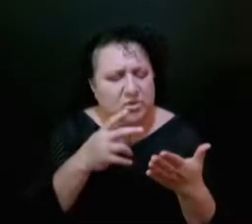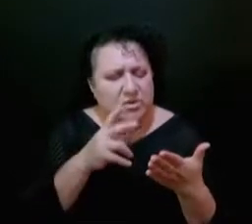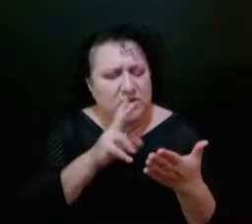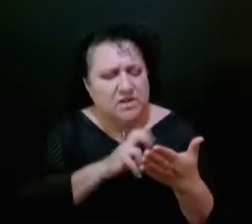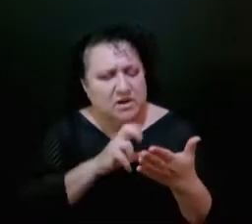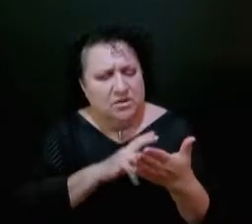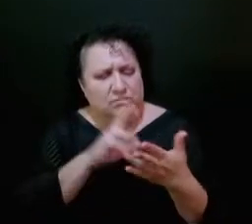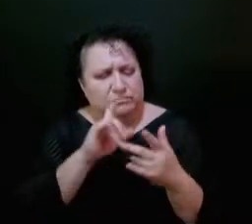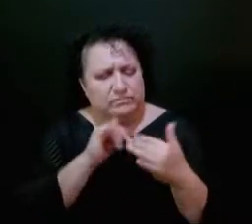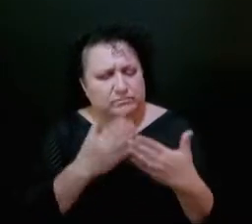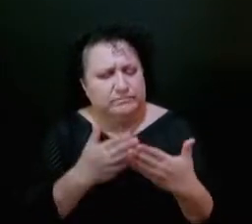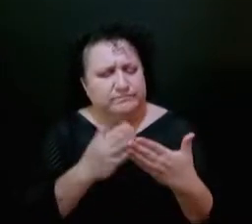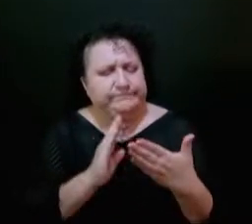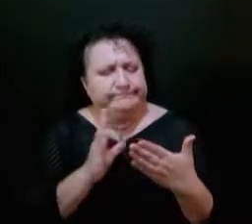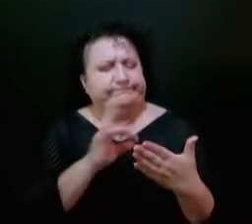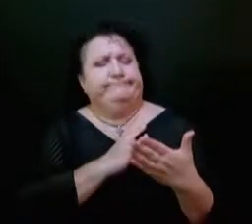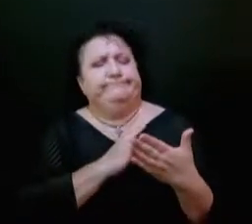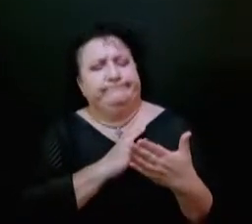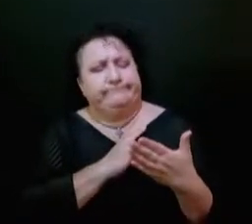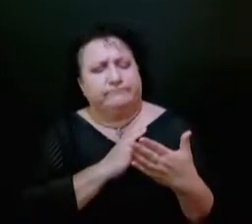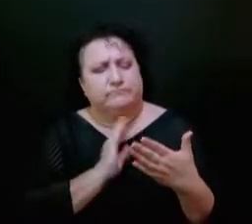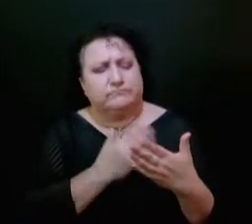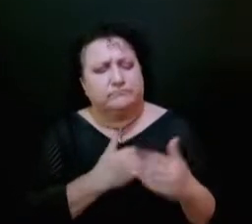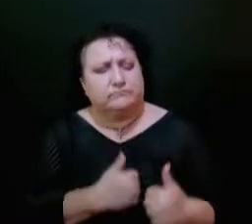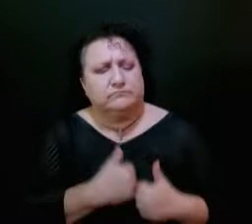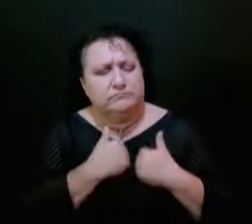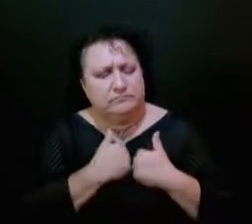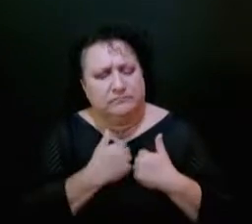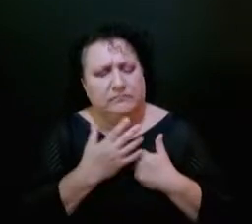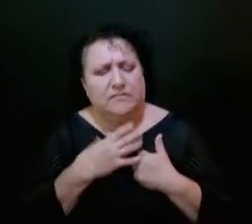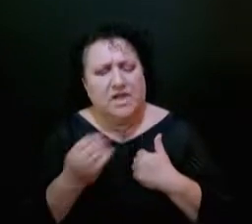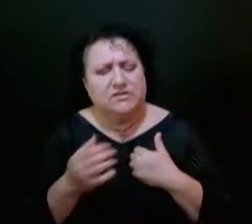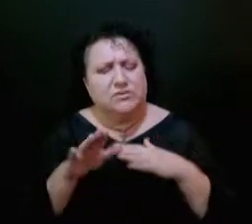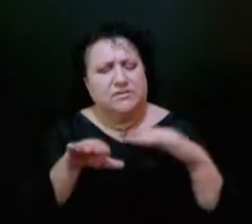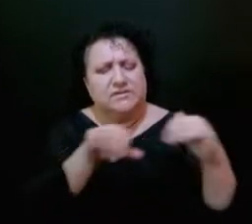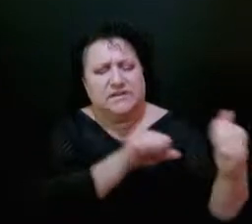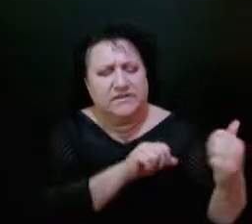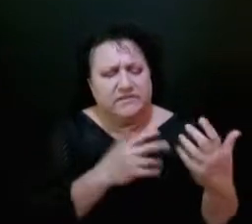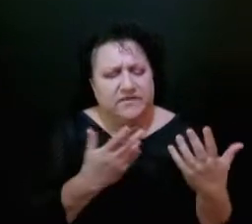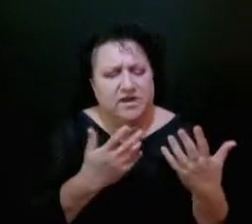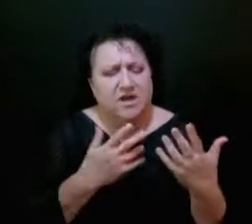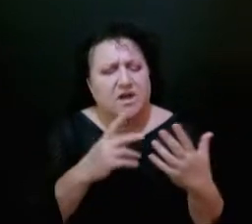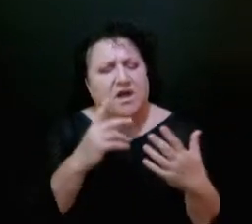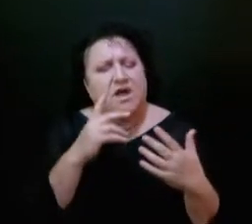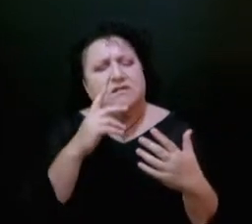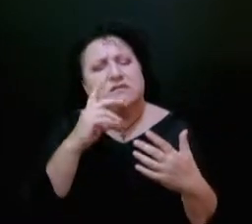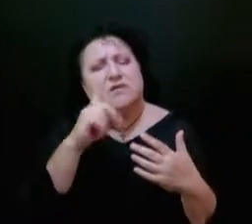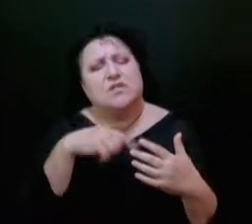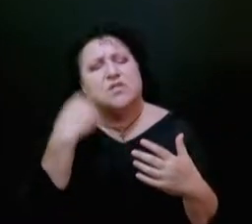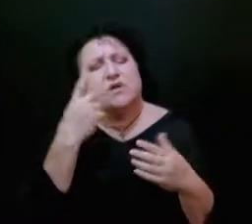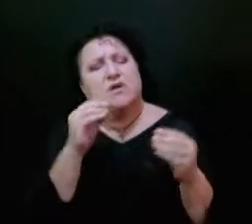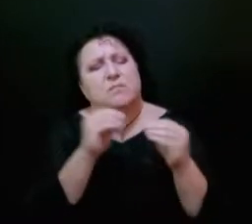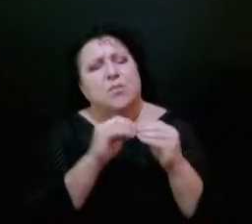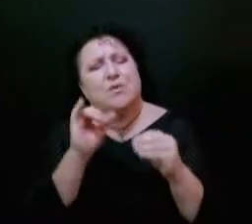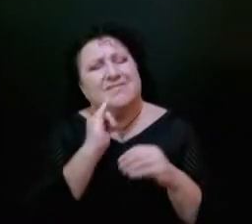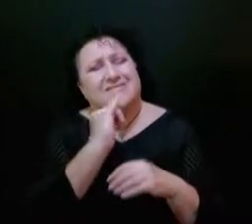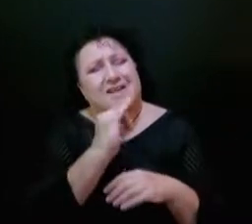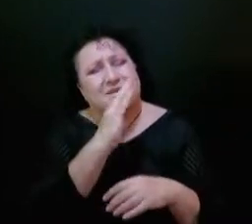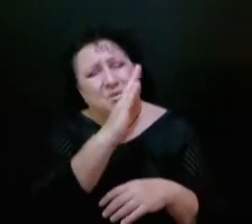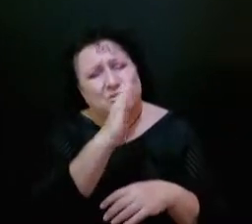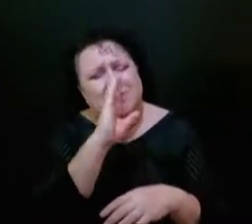hearts, and help us to move out of this space looking more like your son, loving more like your son, especially to a hurt and